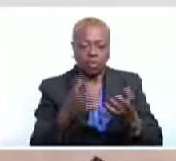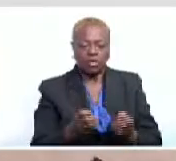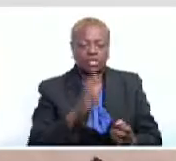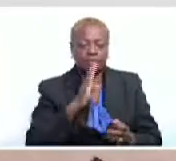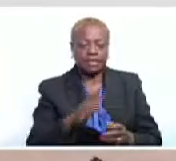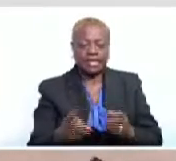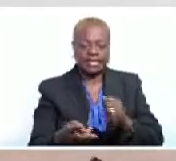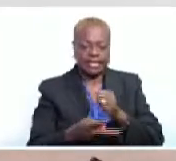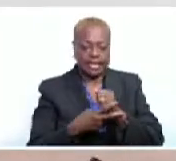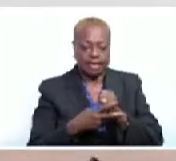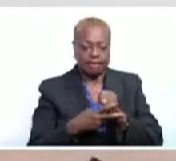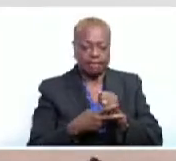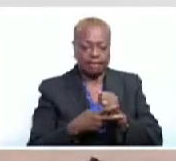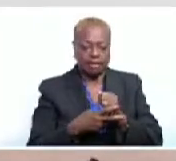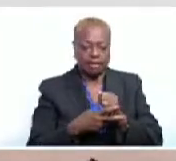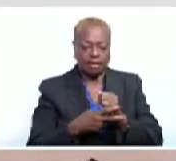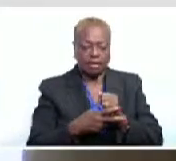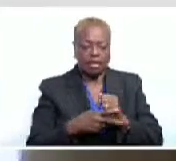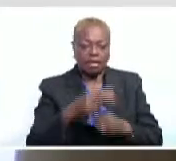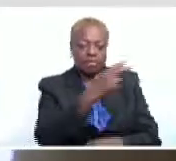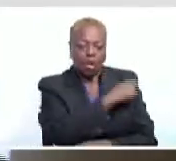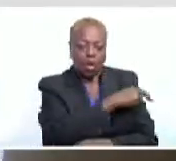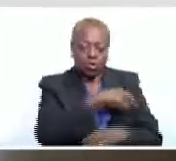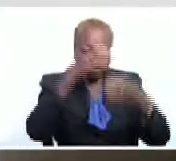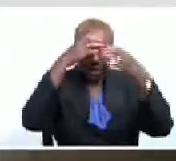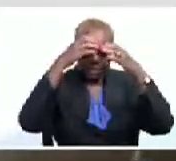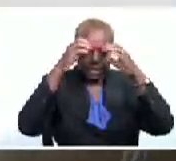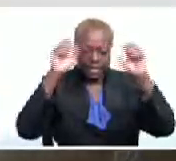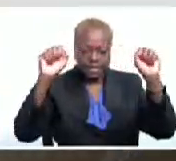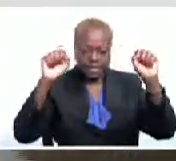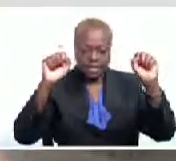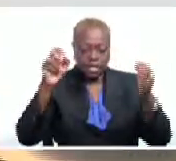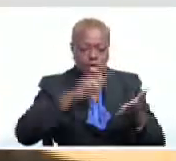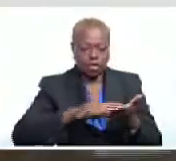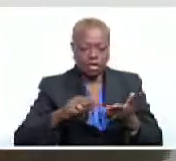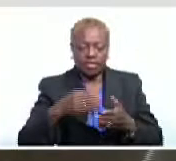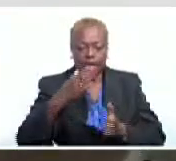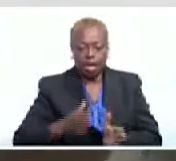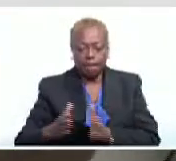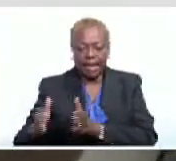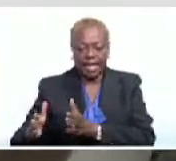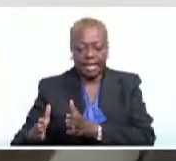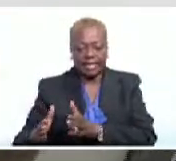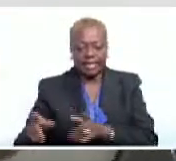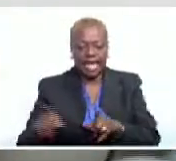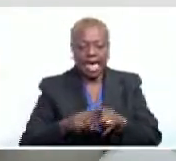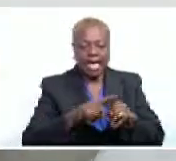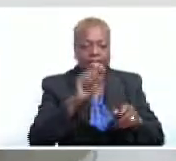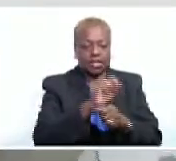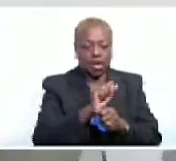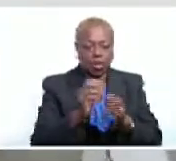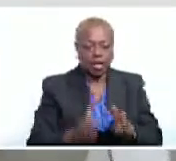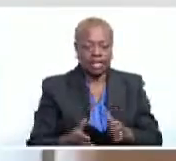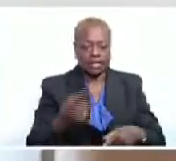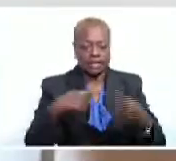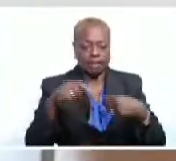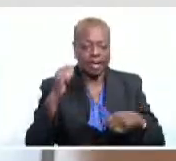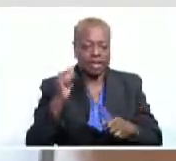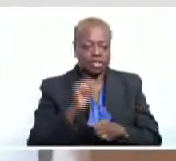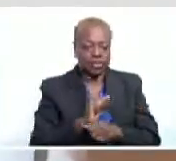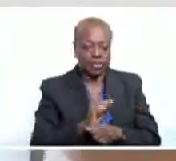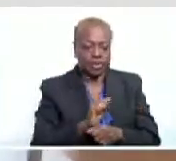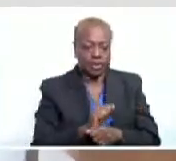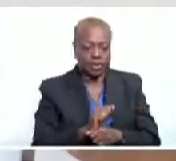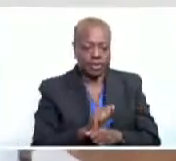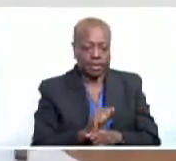safe. The hotel president also noted the plans over the next few days as hotel employees return. Most of them will have to work this